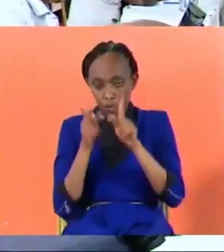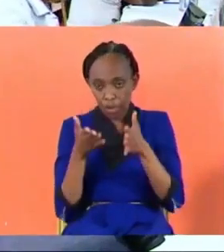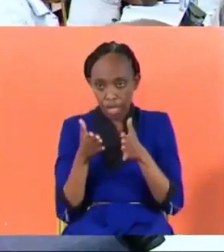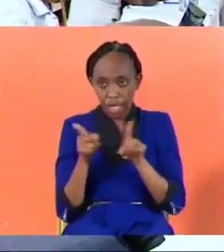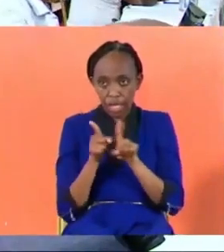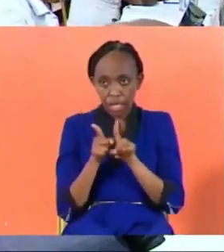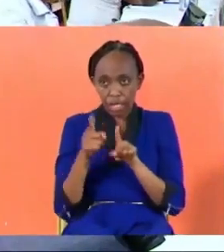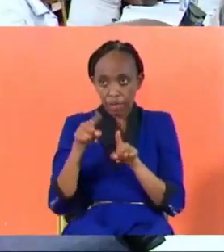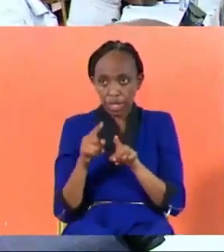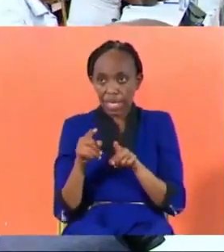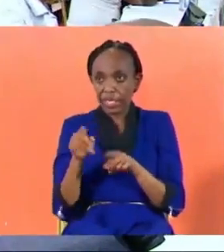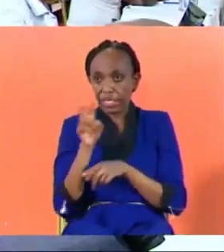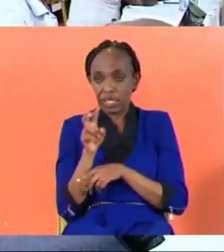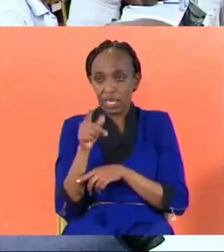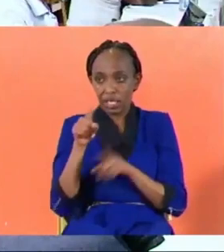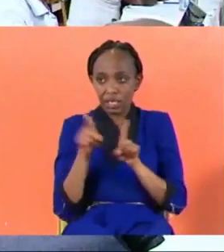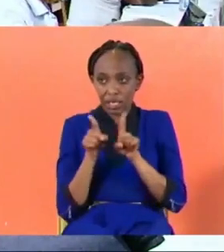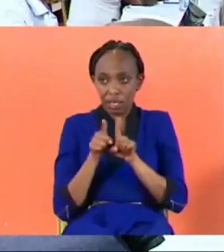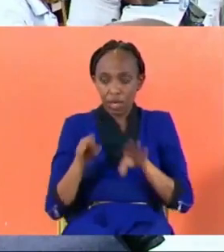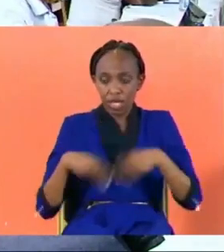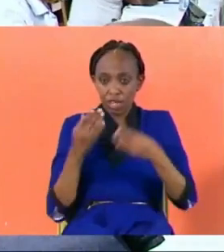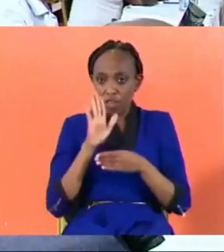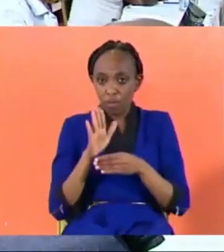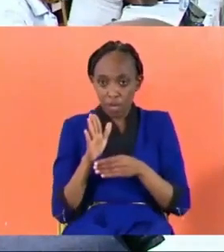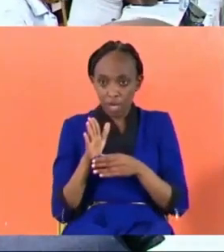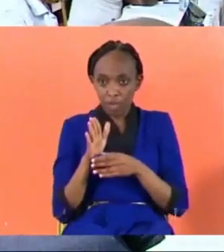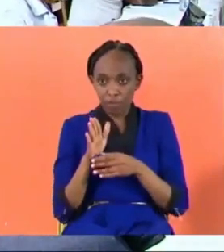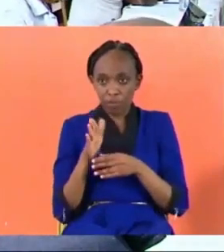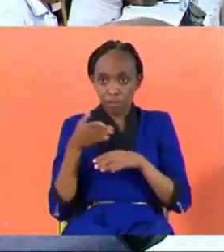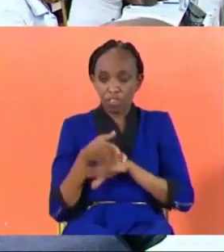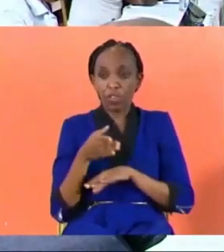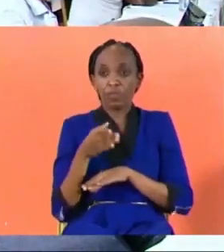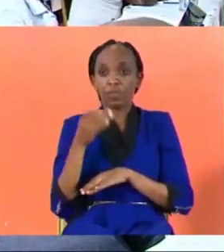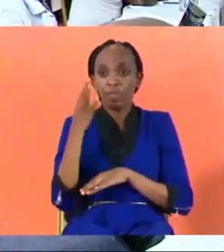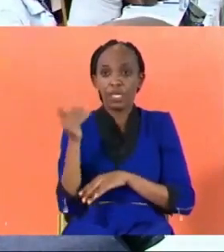some CSOs as well that gave feedback over the past 3 days.